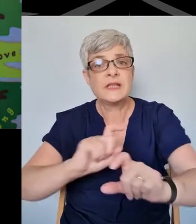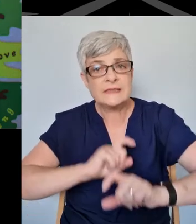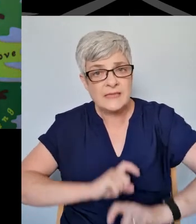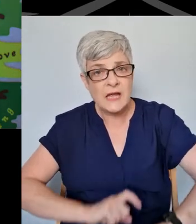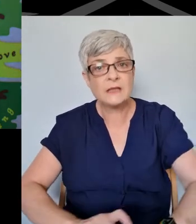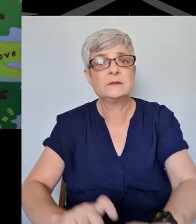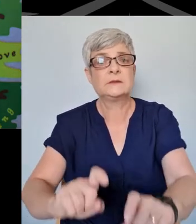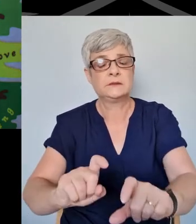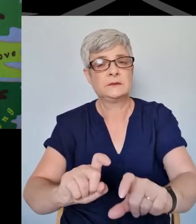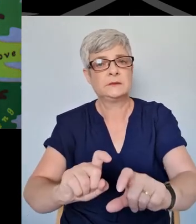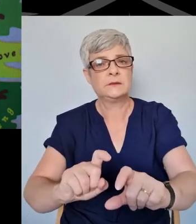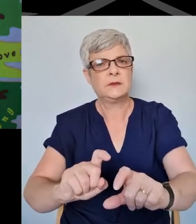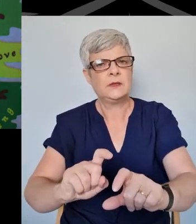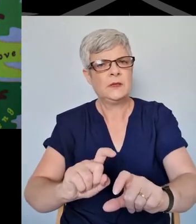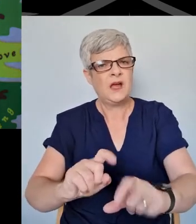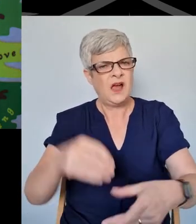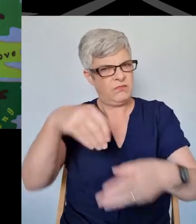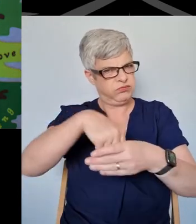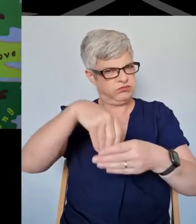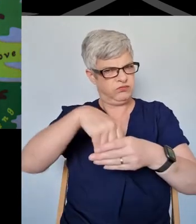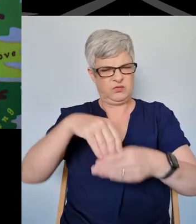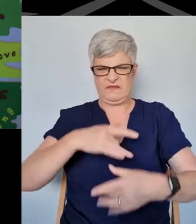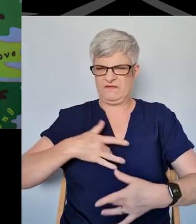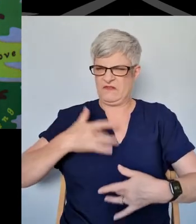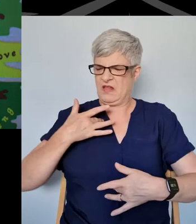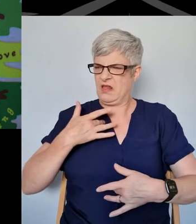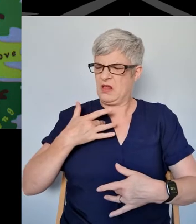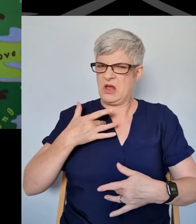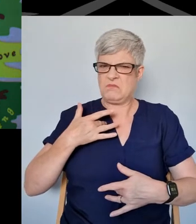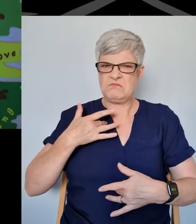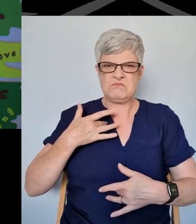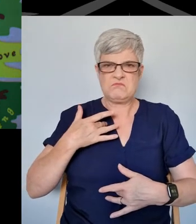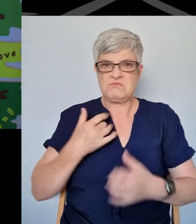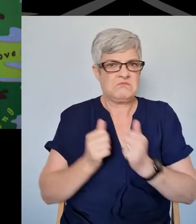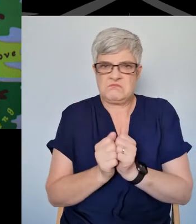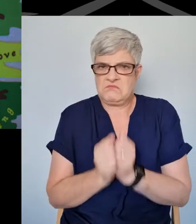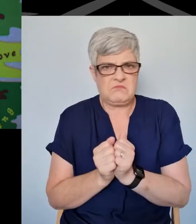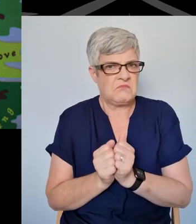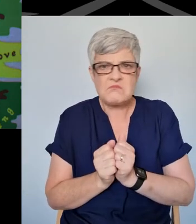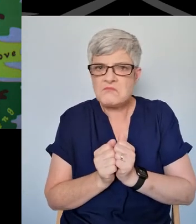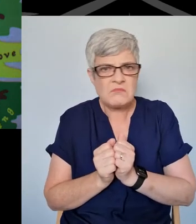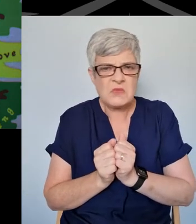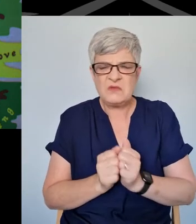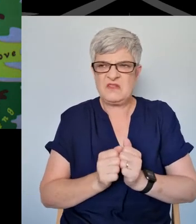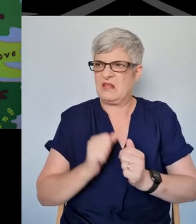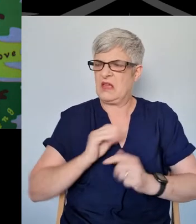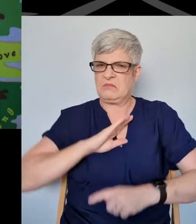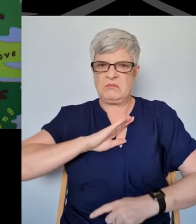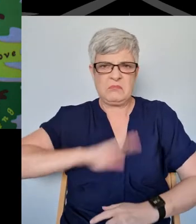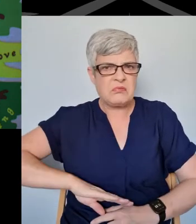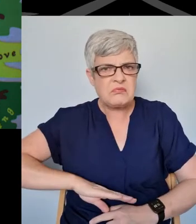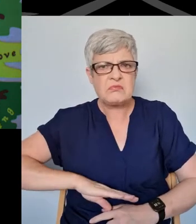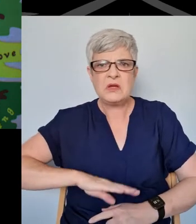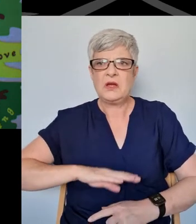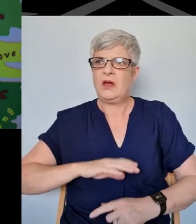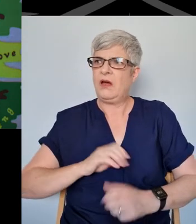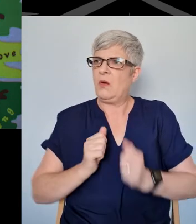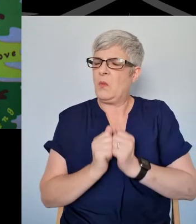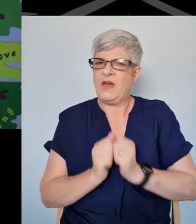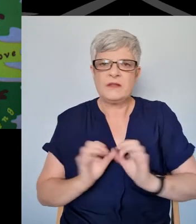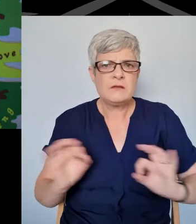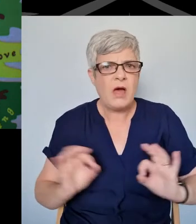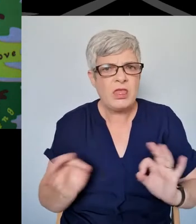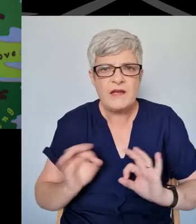And in the midst of all that, we might feel not worth much. We might feel insignificant or worthless, except